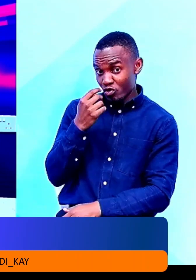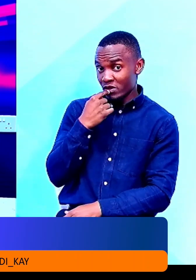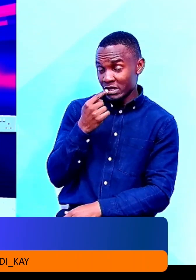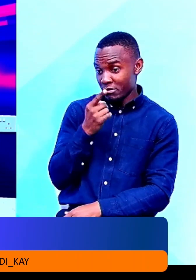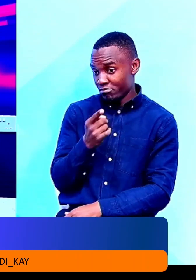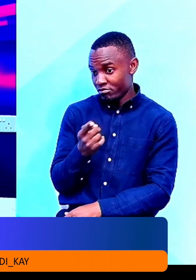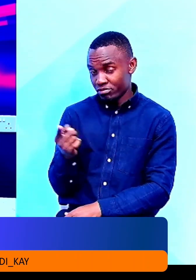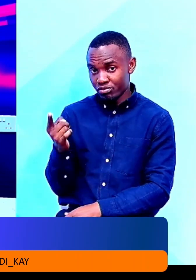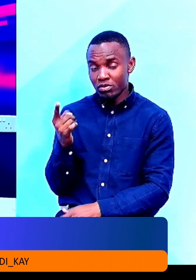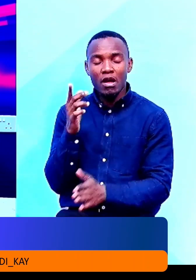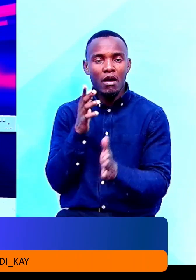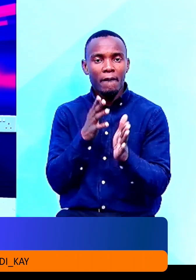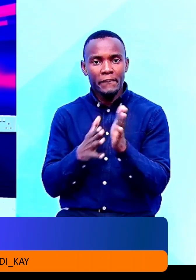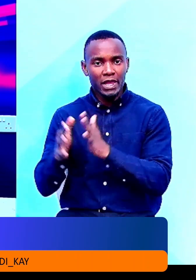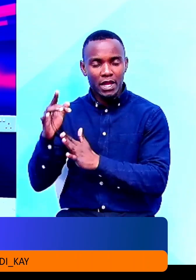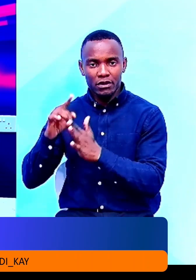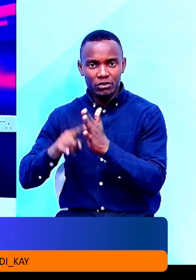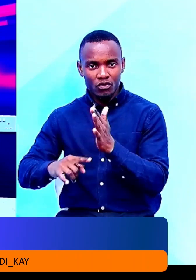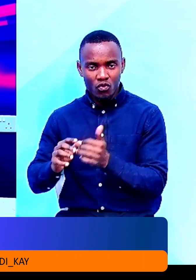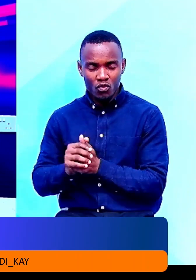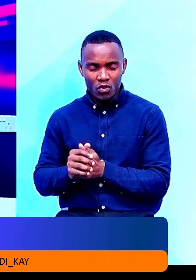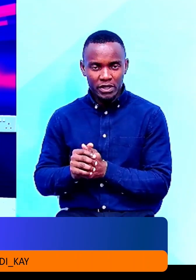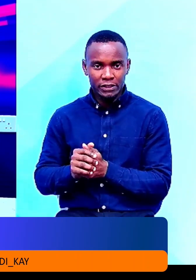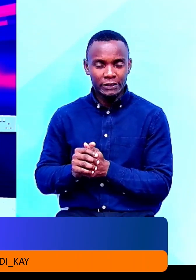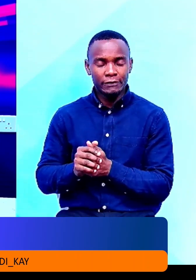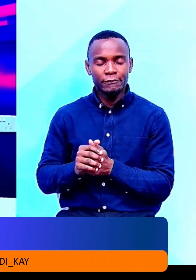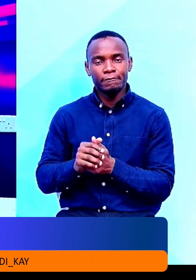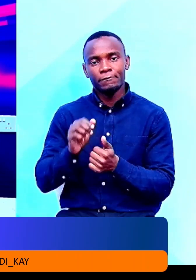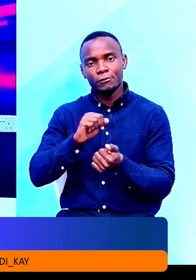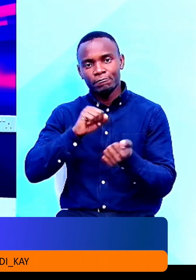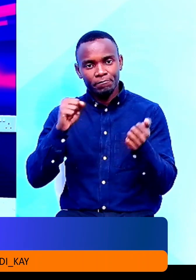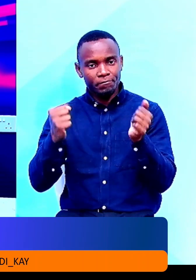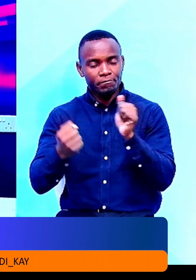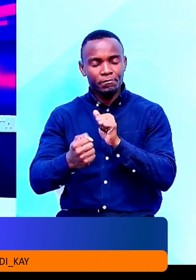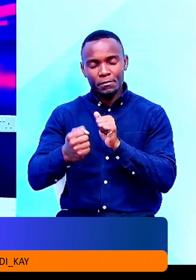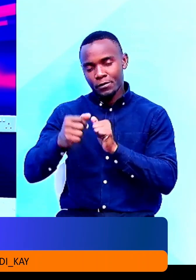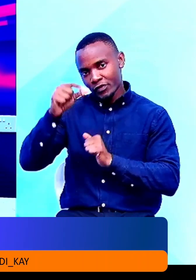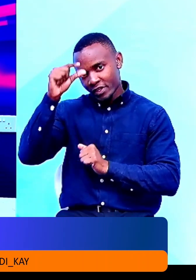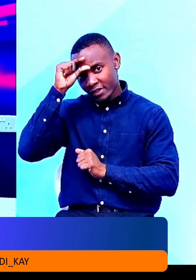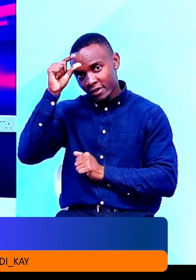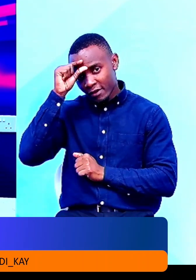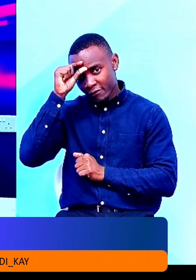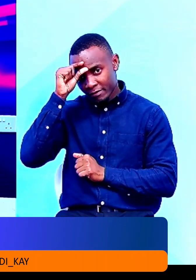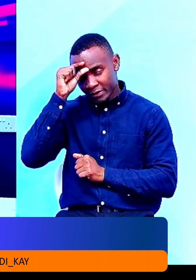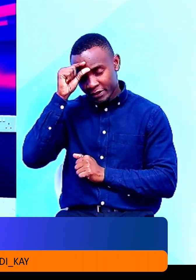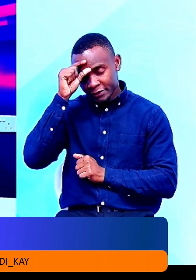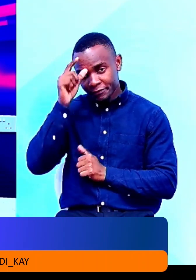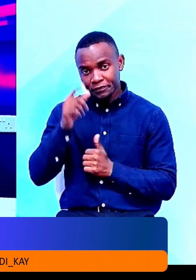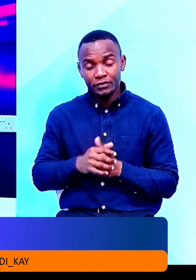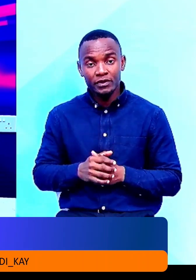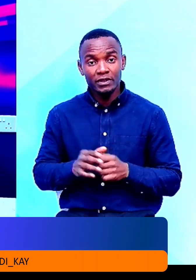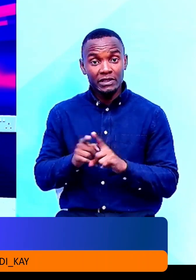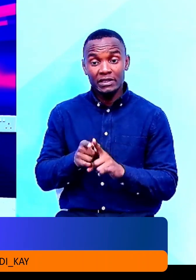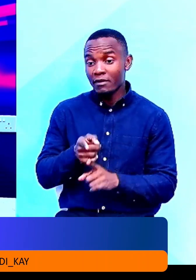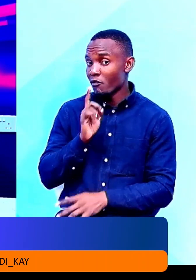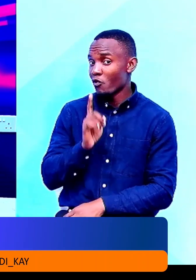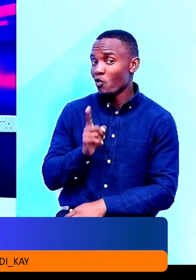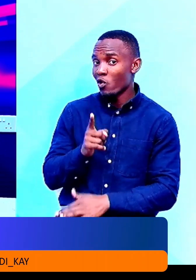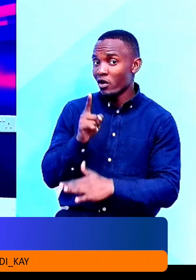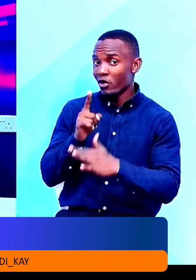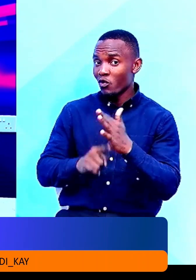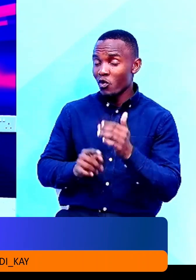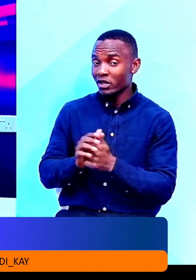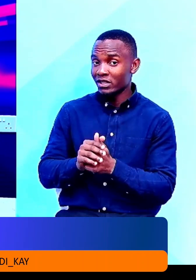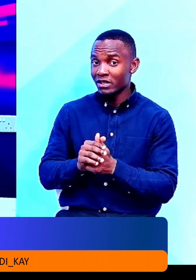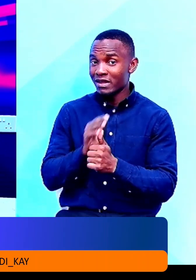orchestrating a broader scheme to destabilize the country and overthrow his government, telling them that power will only